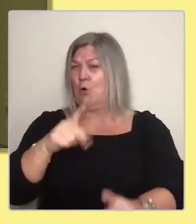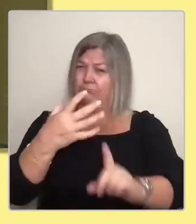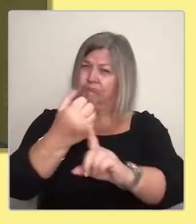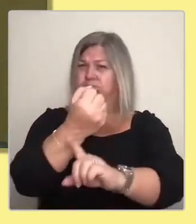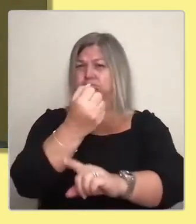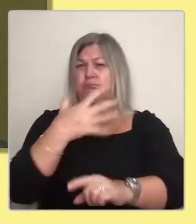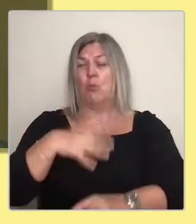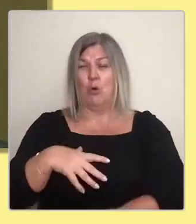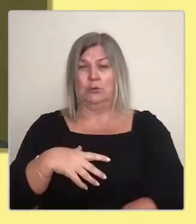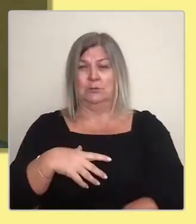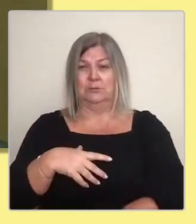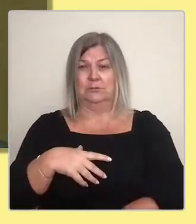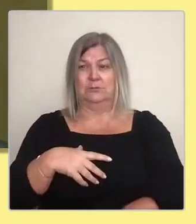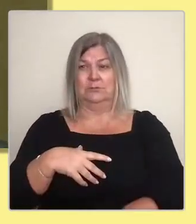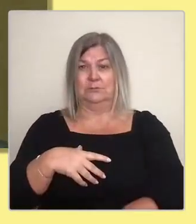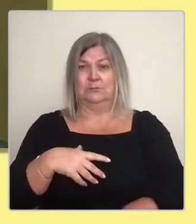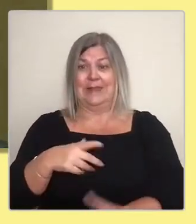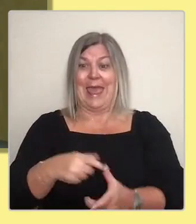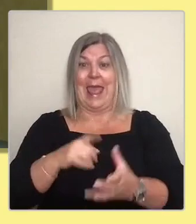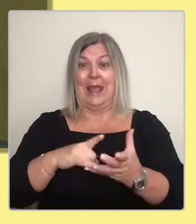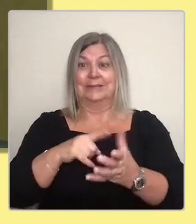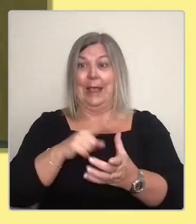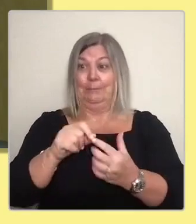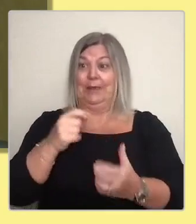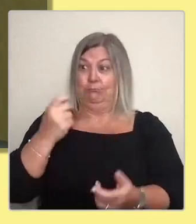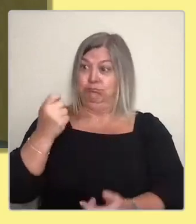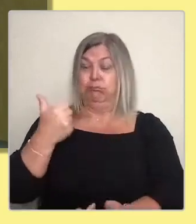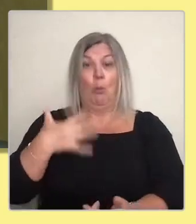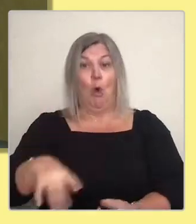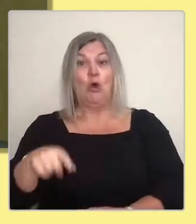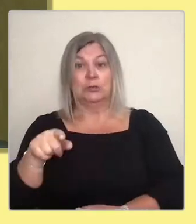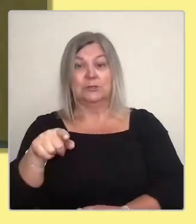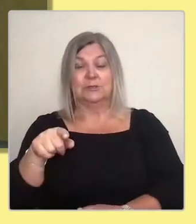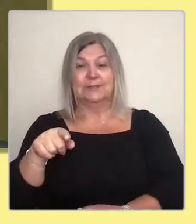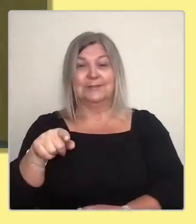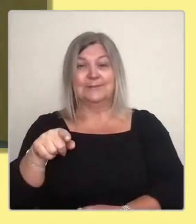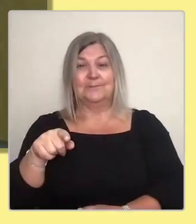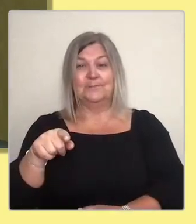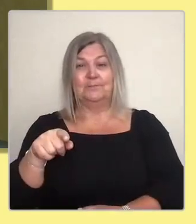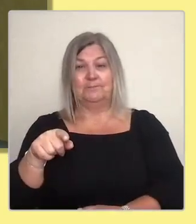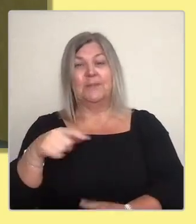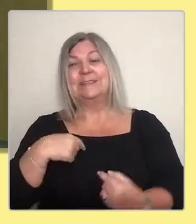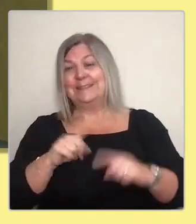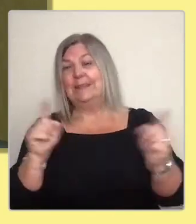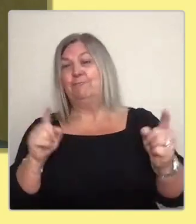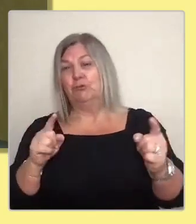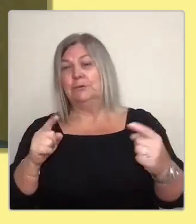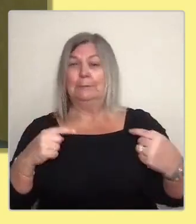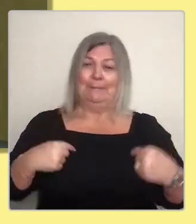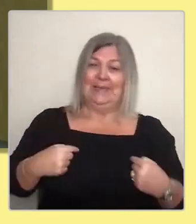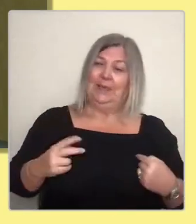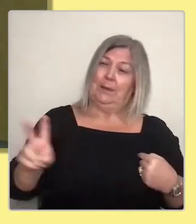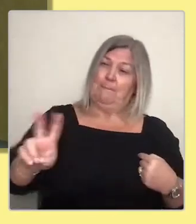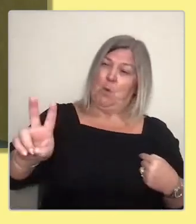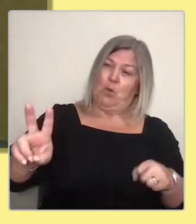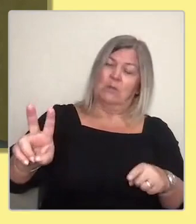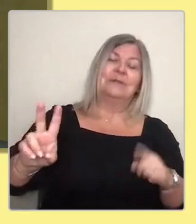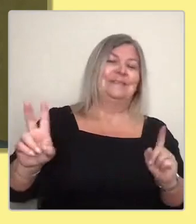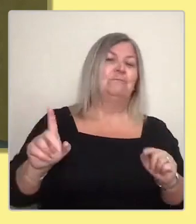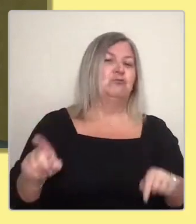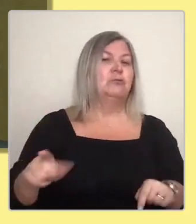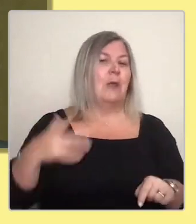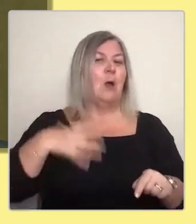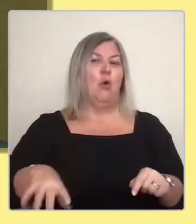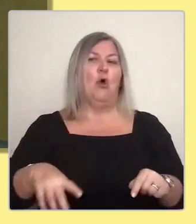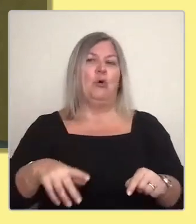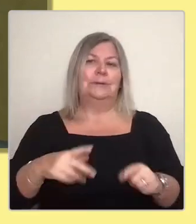as possible. And I think that's the difference between myself and the other candidates, is that I have a plan to get us to independence as soon as possible.